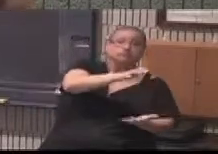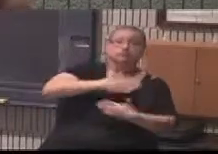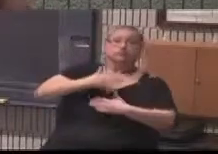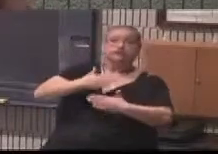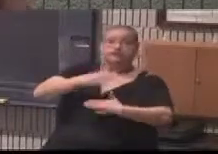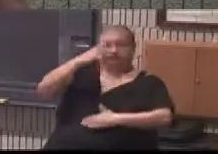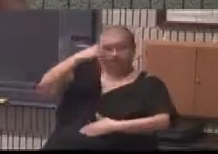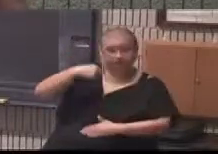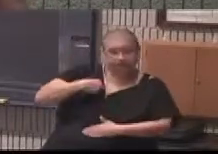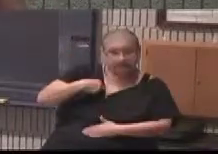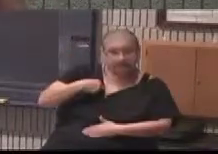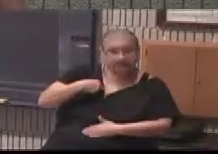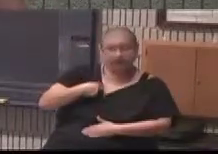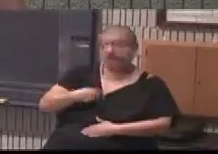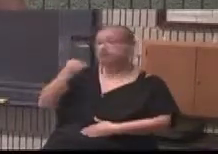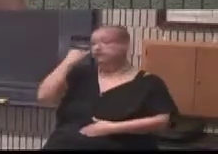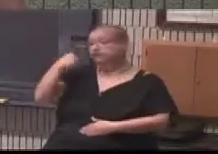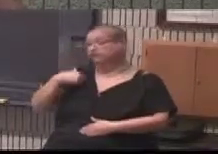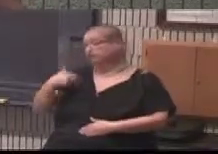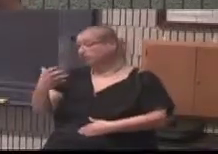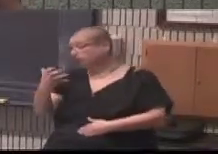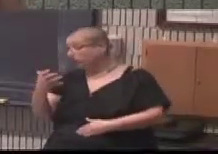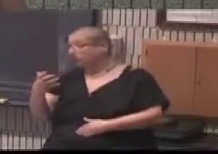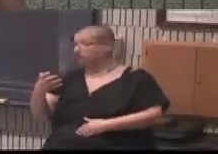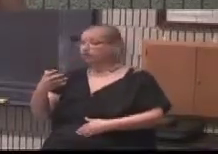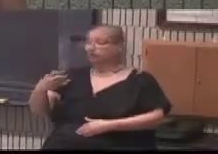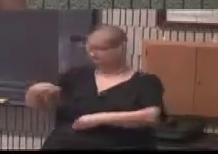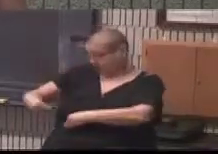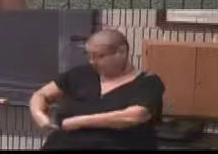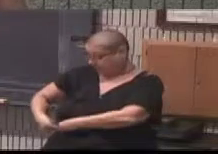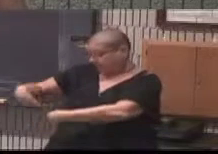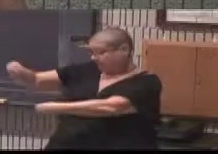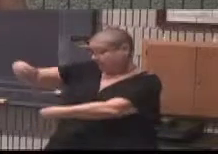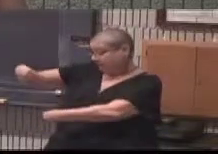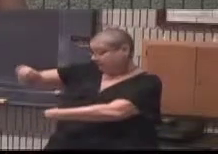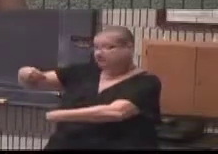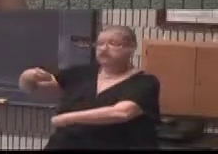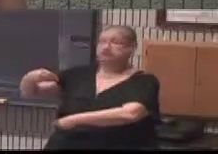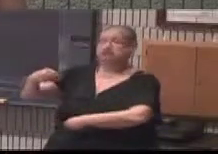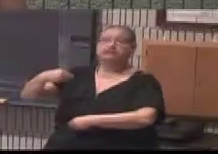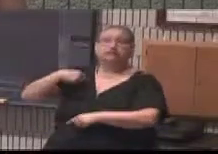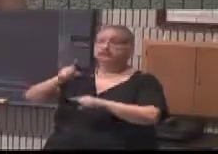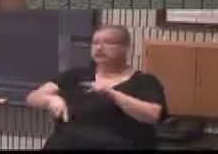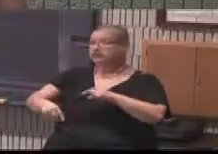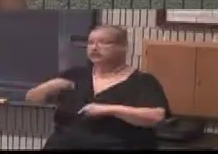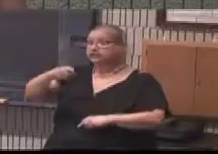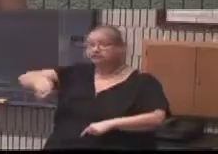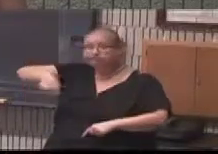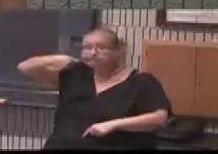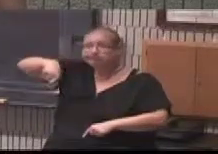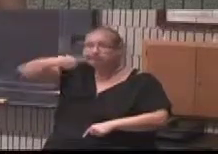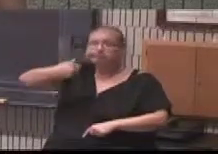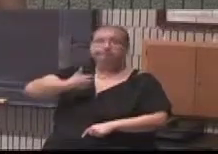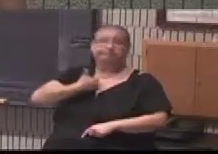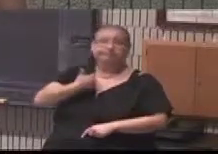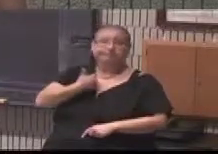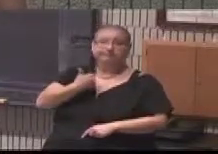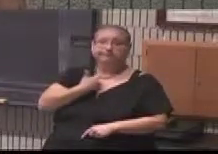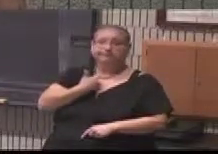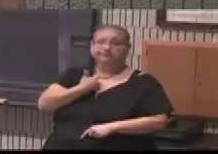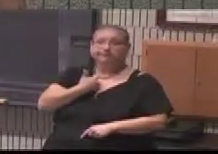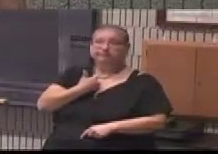me, whether I want a tube feeding because I can't feed myself. And those are very, very